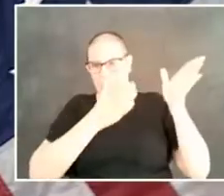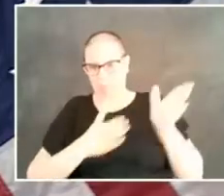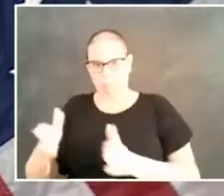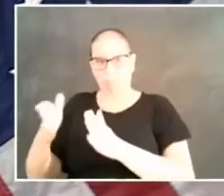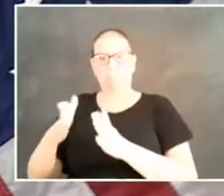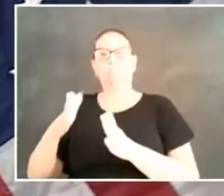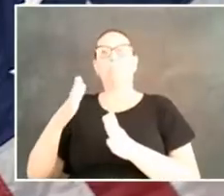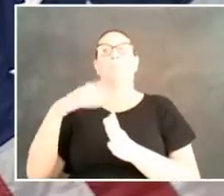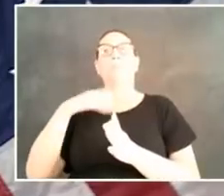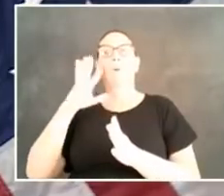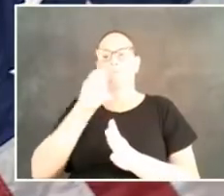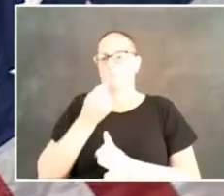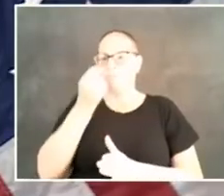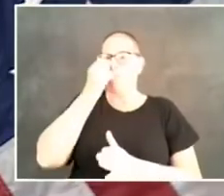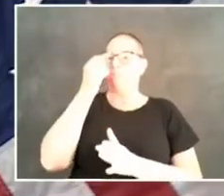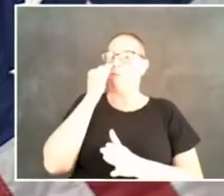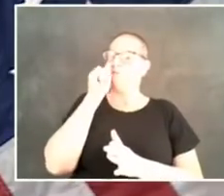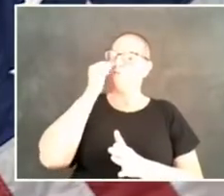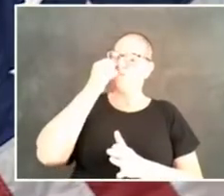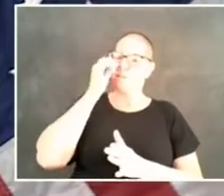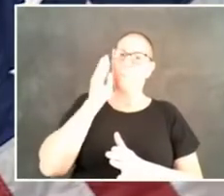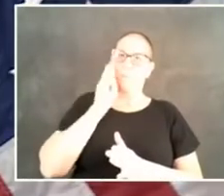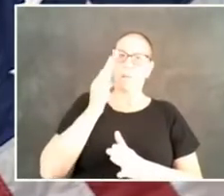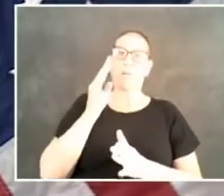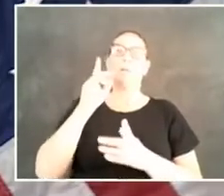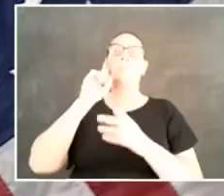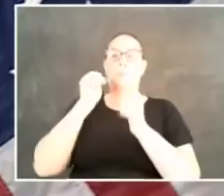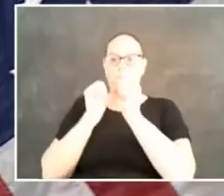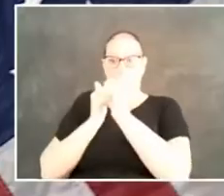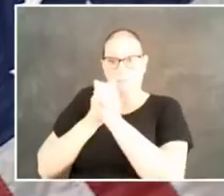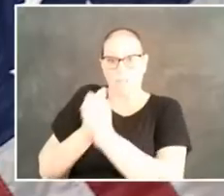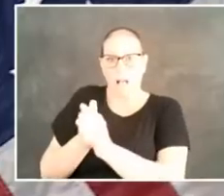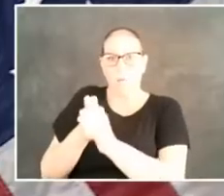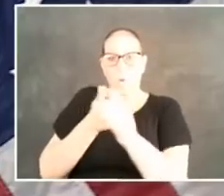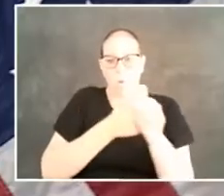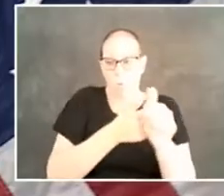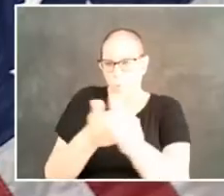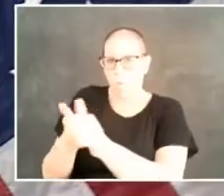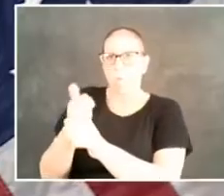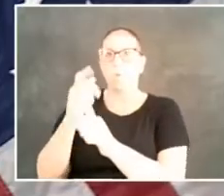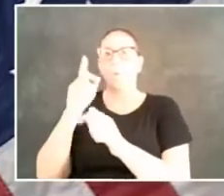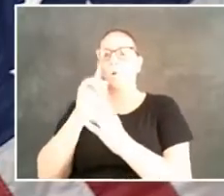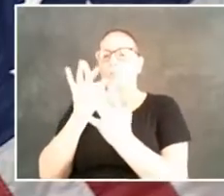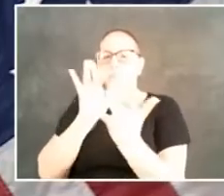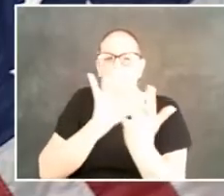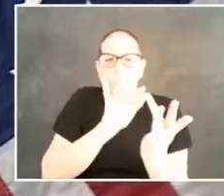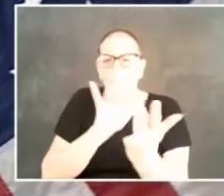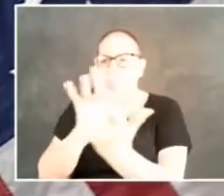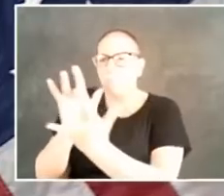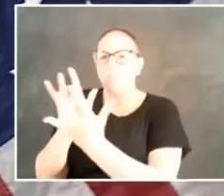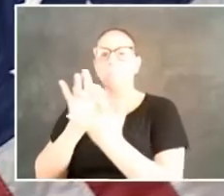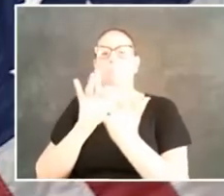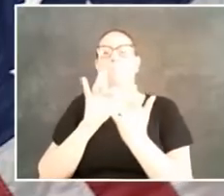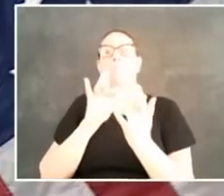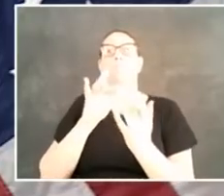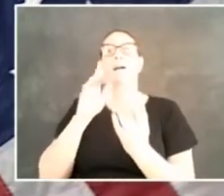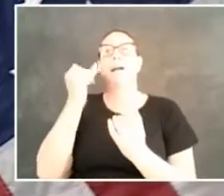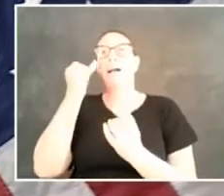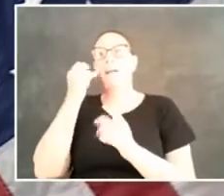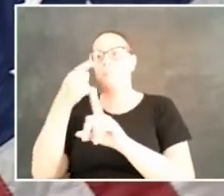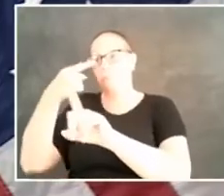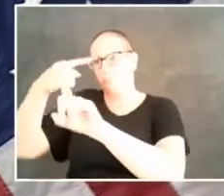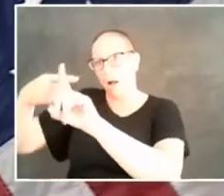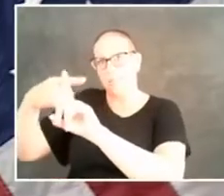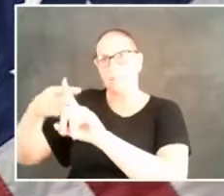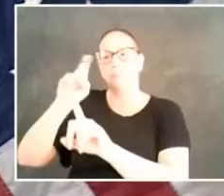who need their own testing, isolating and quarantining anyone who tests positive. That has been the game plan that has worked in much of the world. That's